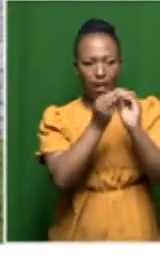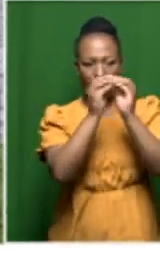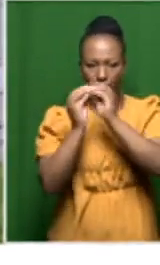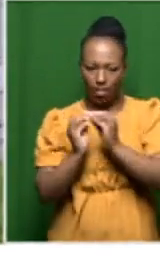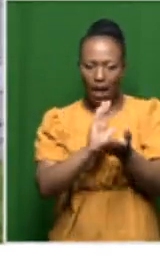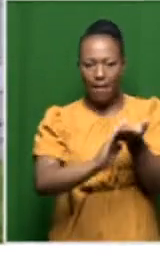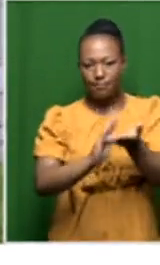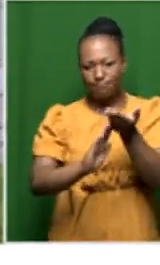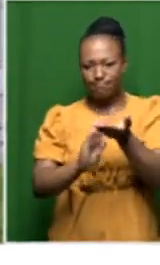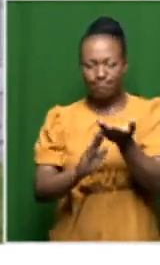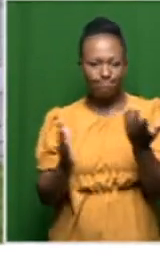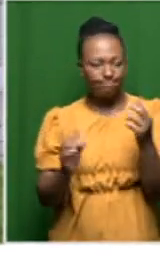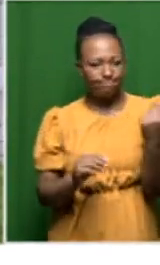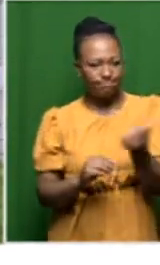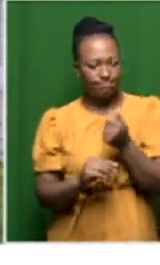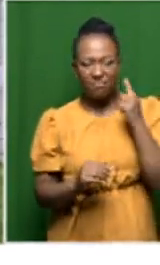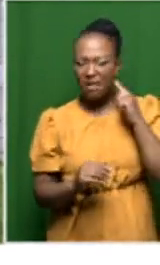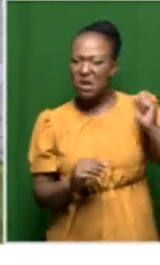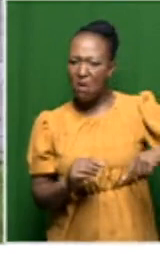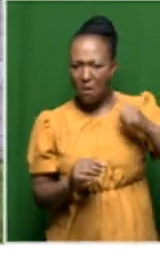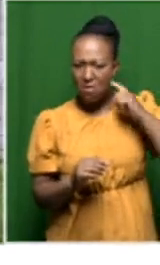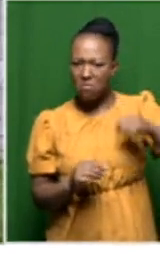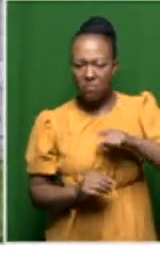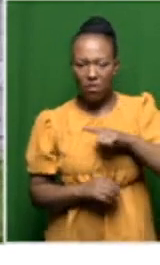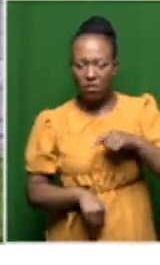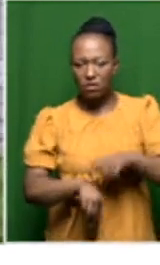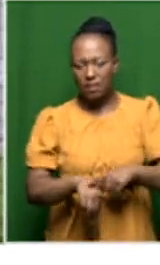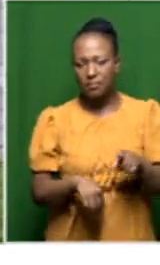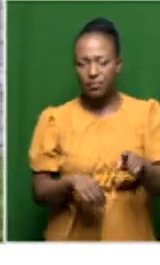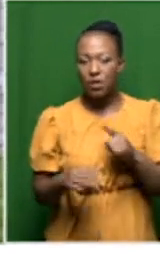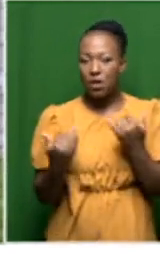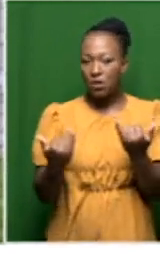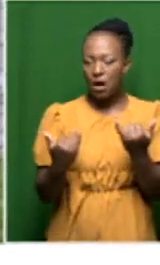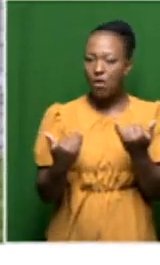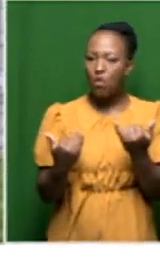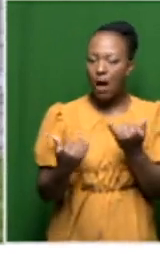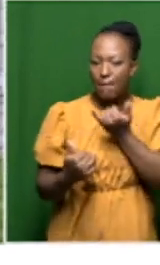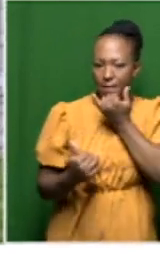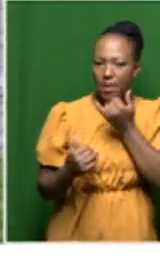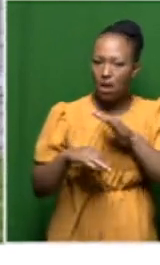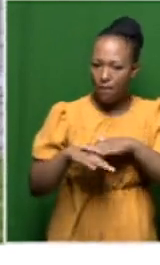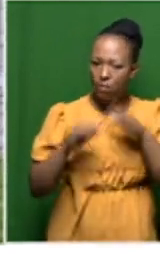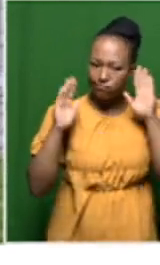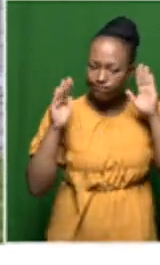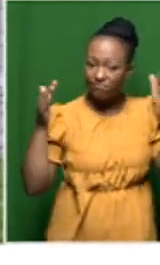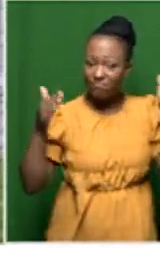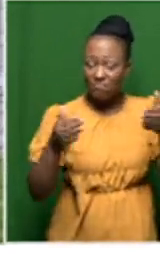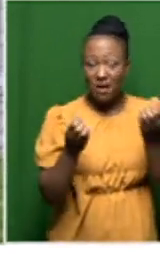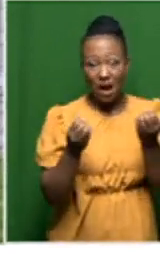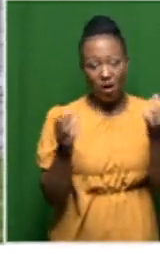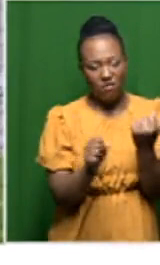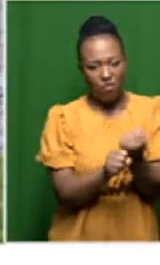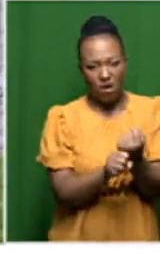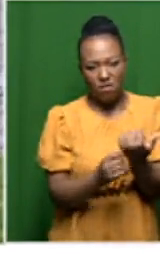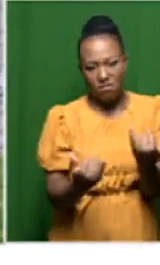see has unfortunately been ignored for quite some time. So I'm glad there's attention on this, but there's a lot that needs to be done. Yeah, that's what we are